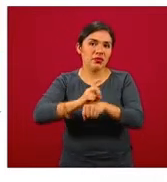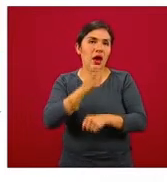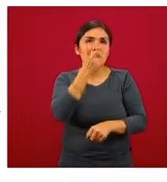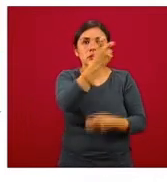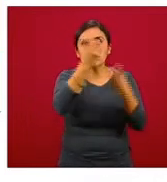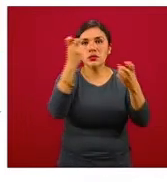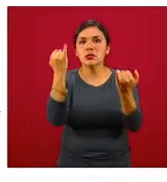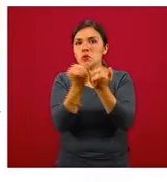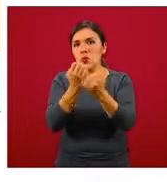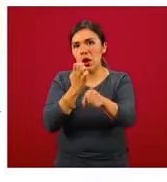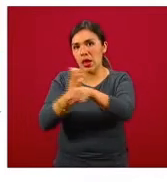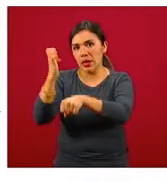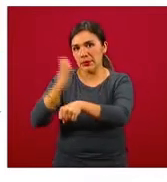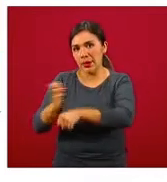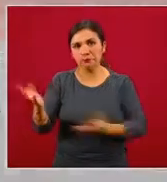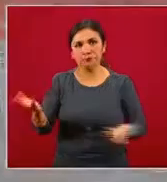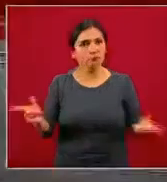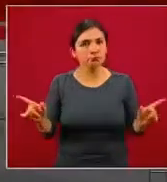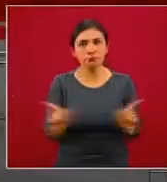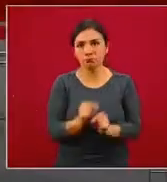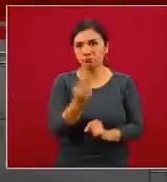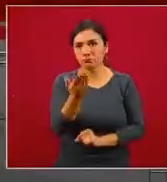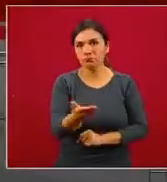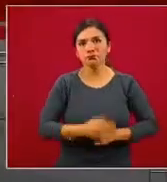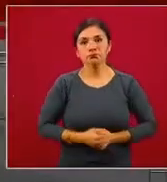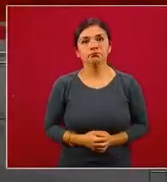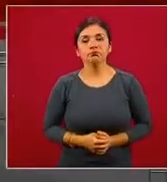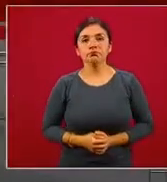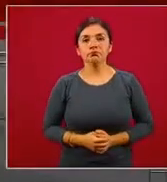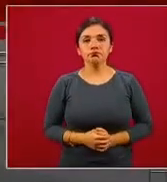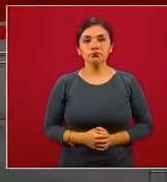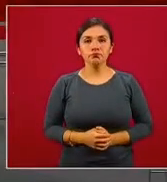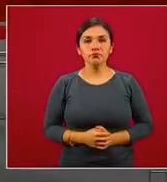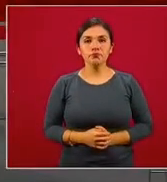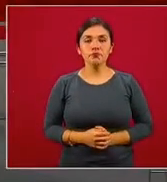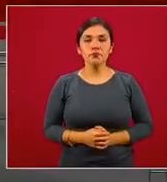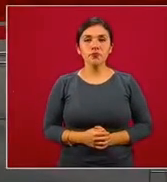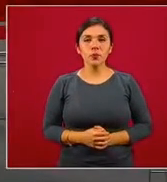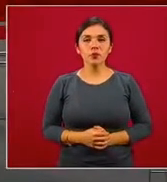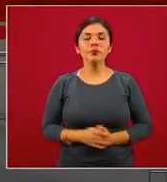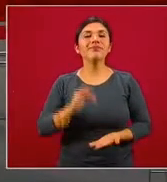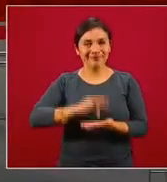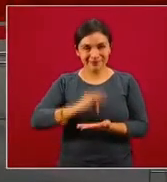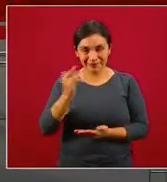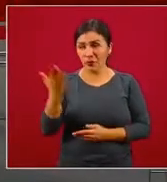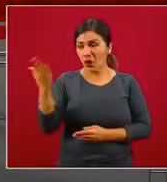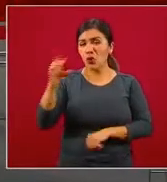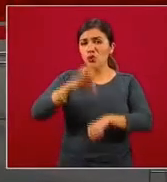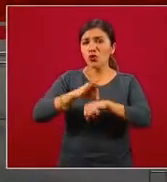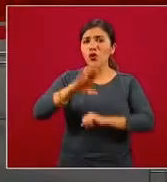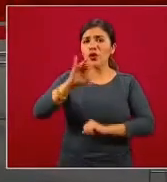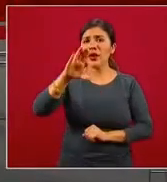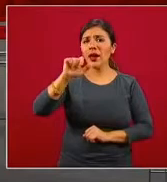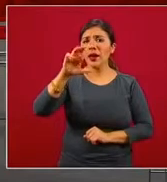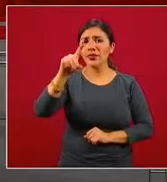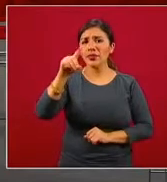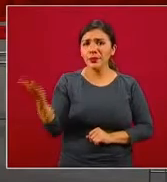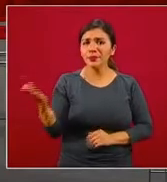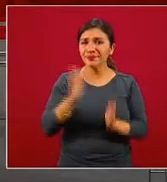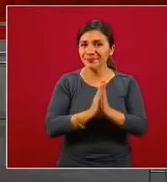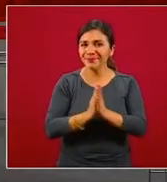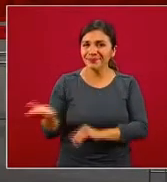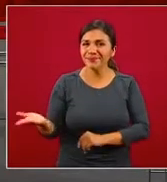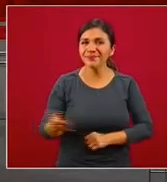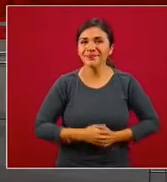entidades federativas. Sería la That is my actualización update por el día for de hoy. today. Thank you, Gracias, Dr. doctor Alamía. Alomia. Doctor Dr. Ricardo Ricardo Cortés, Cortes, tenemos la would you palabra. please take the floor?